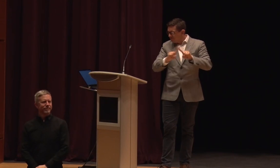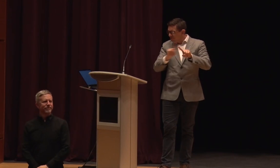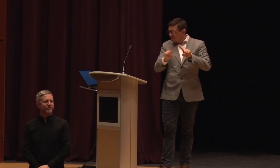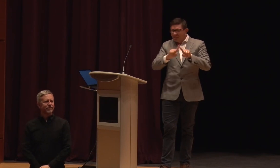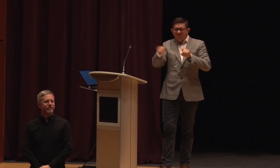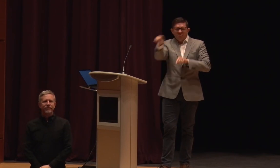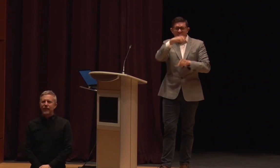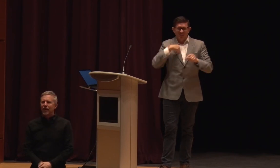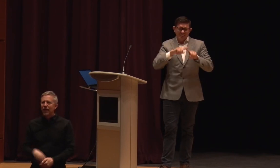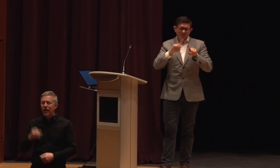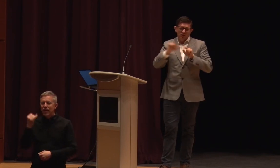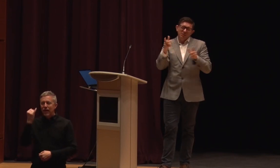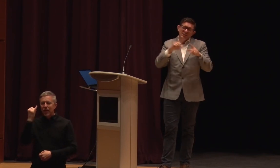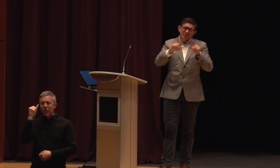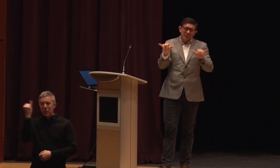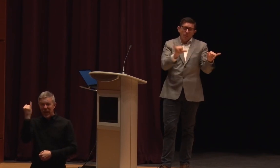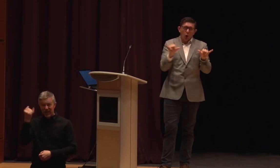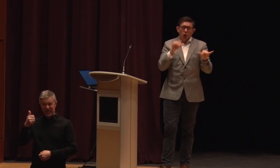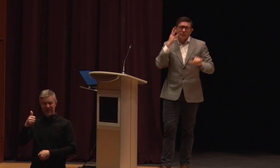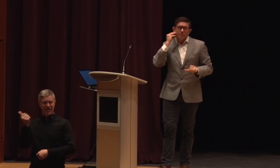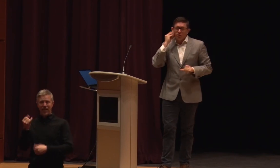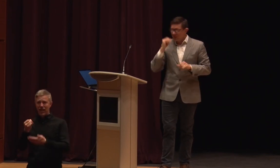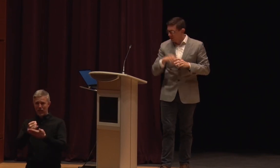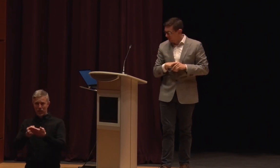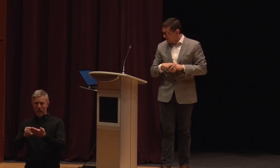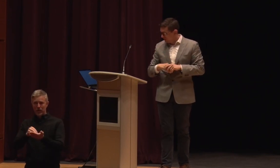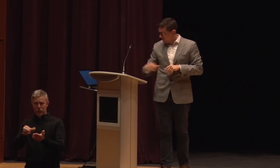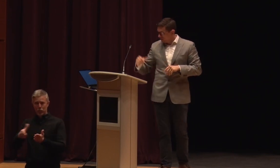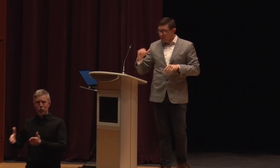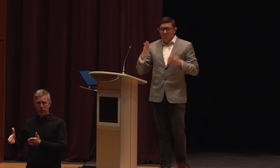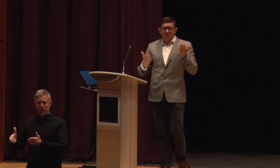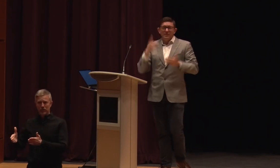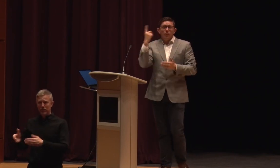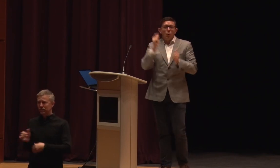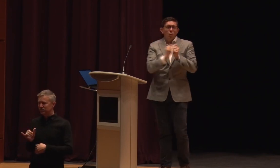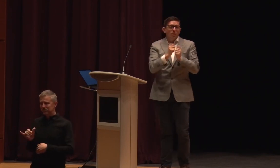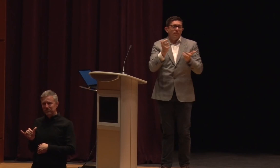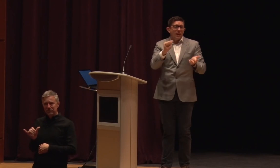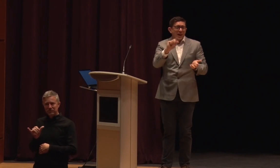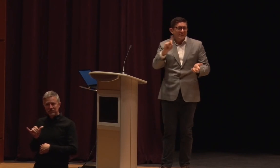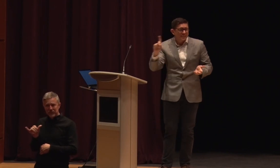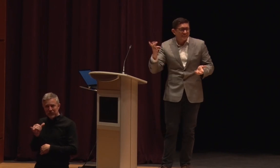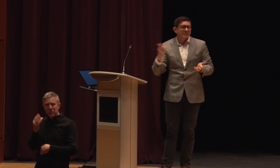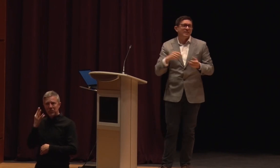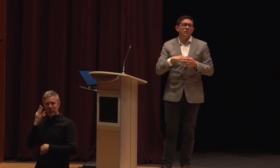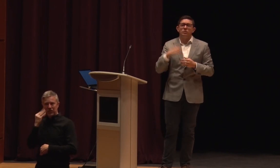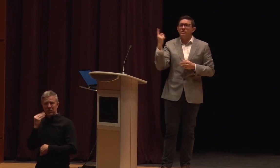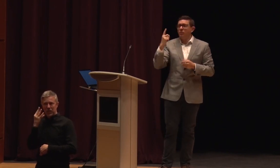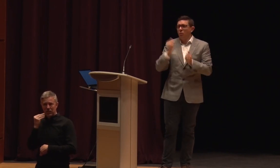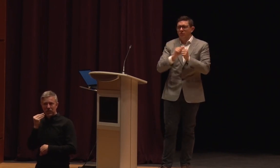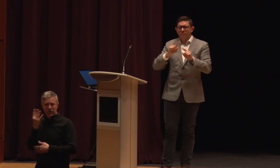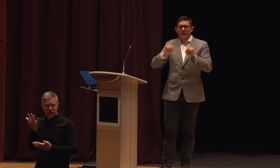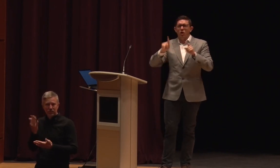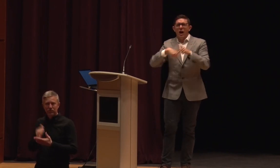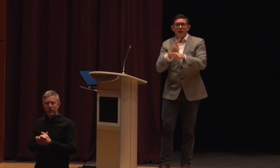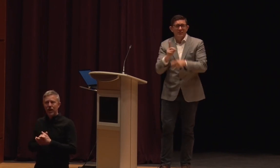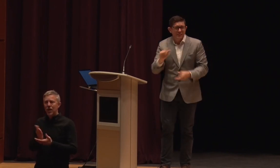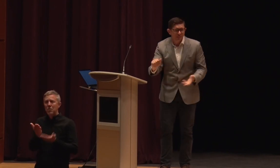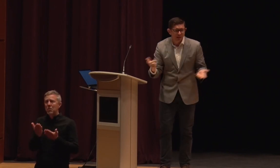And imagine the other art students. You know, we had similar experiences. Maybe someone with